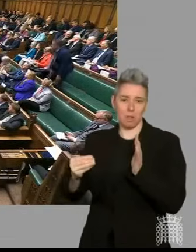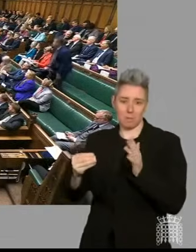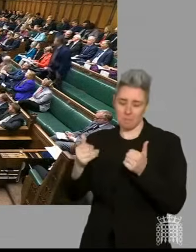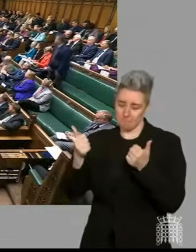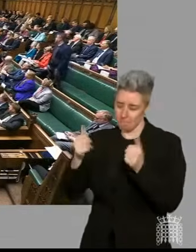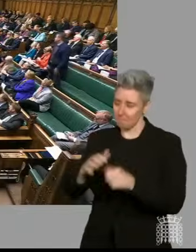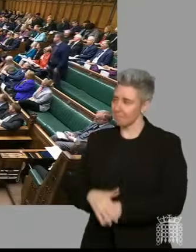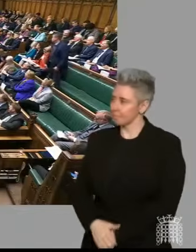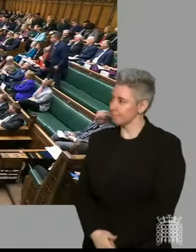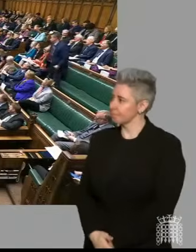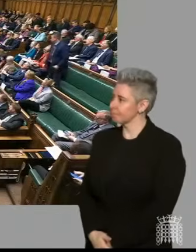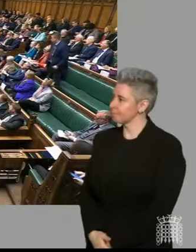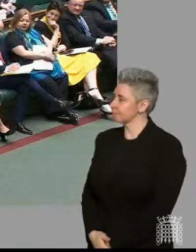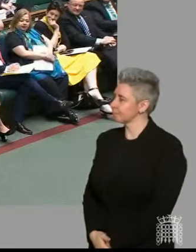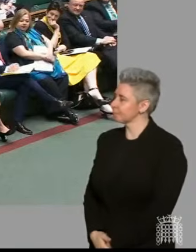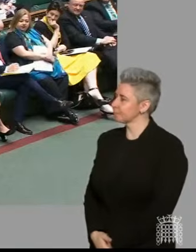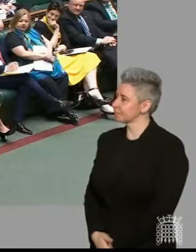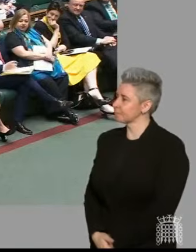Murray Black.